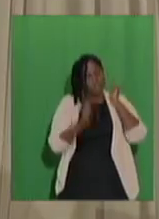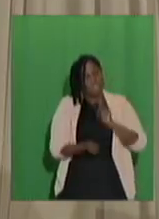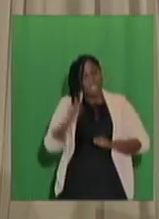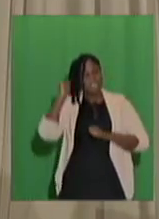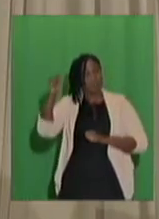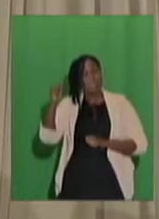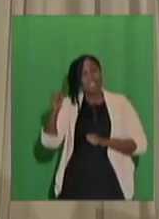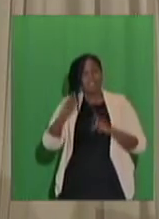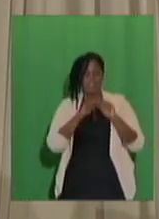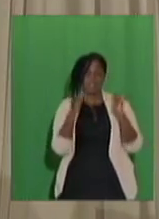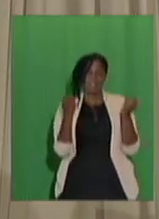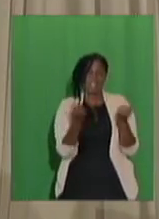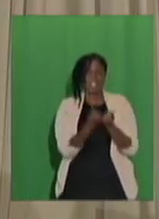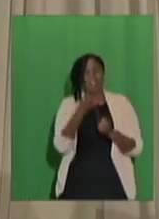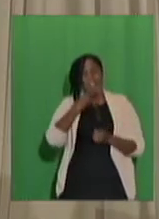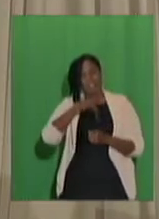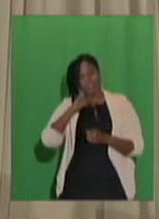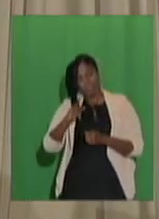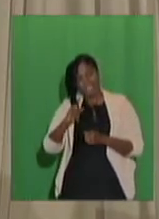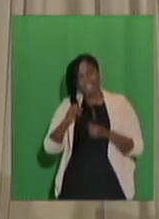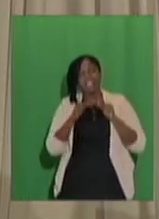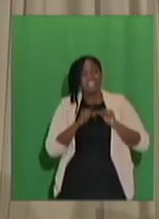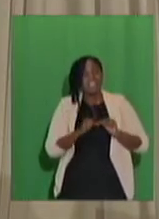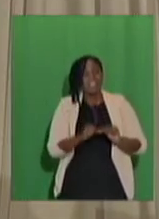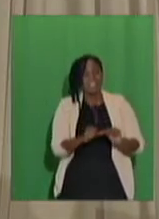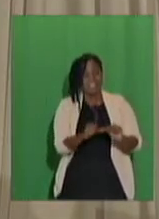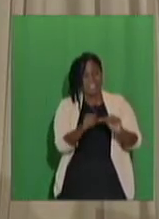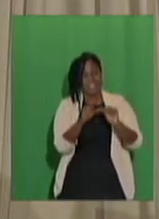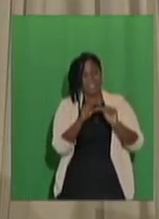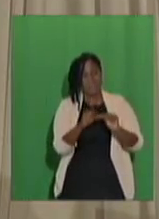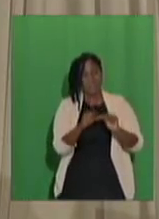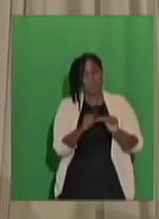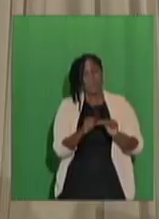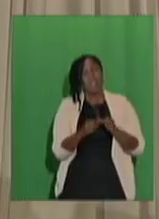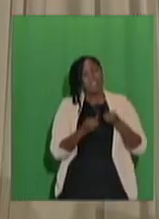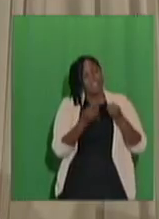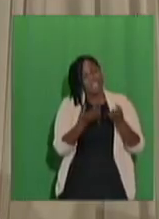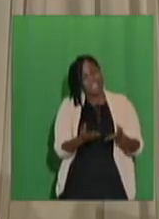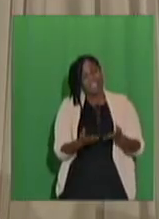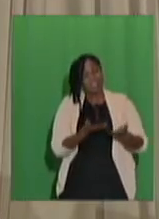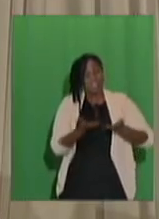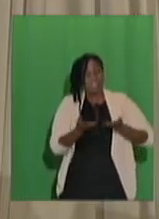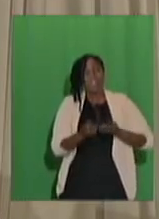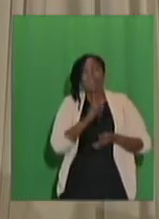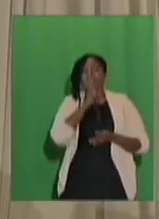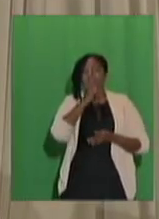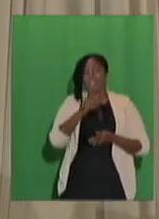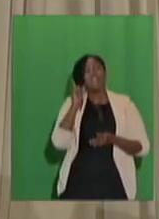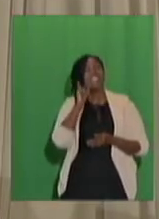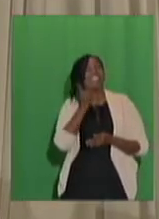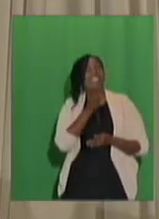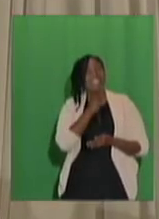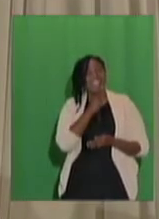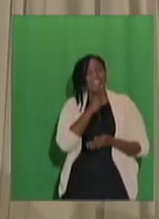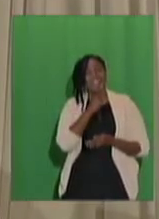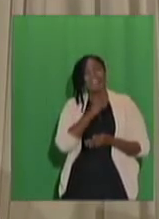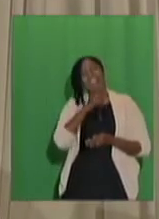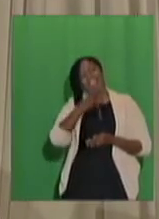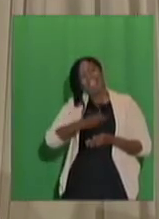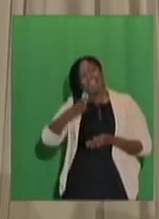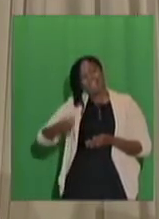for the Hearing Impaired, who continues to provide their services to ensure the deaf and hard of hearing get the messages